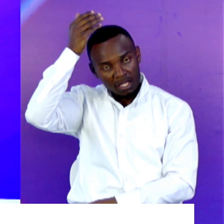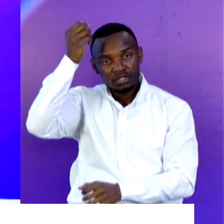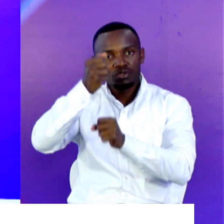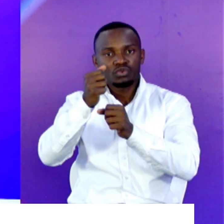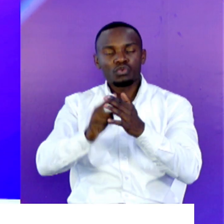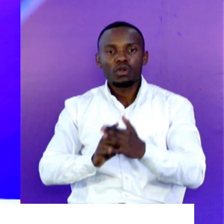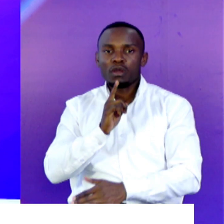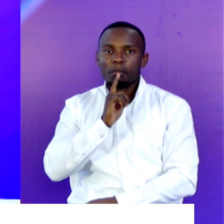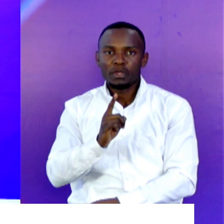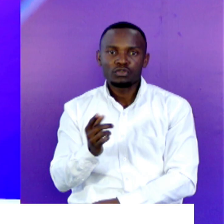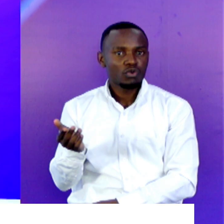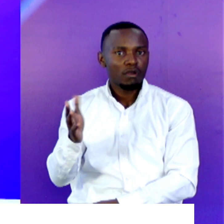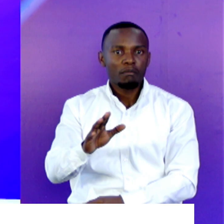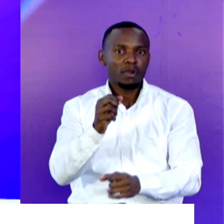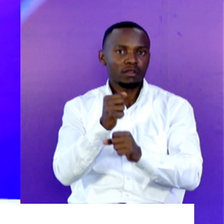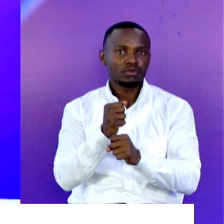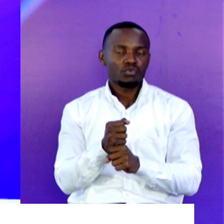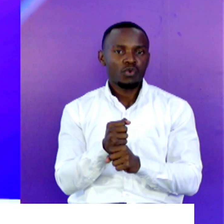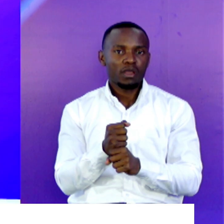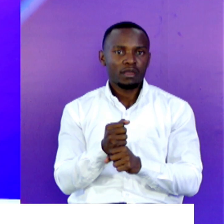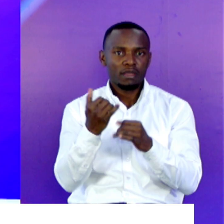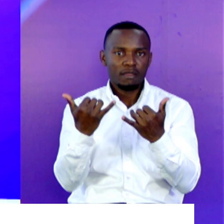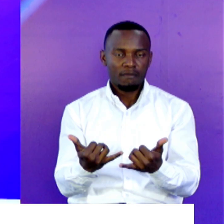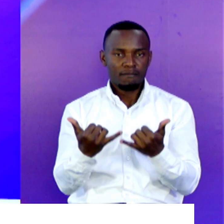resume duties immediately.